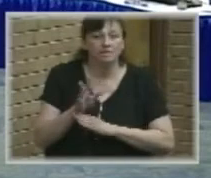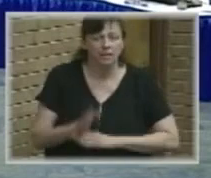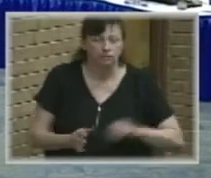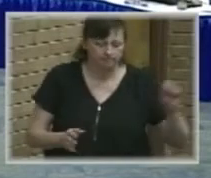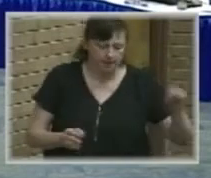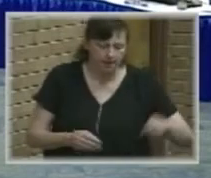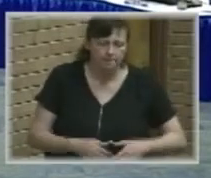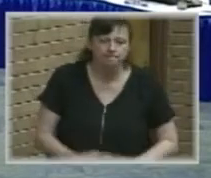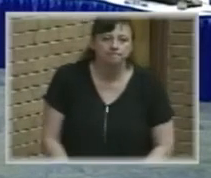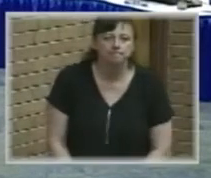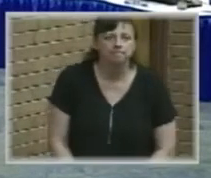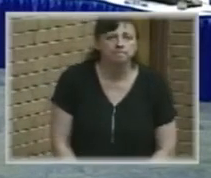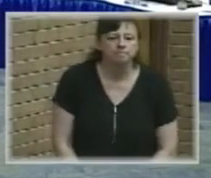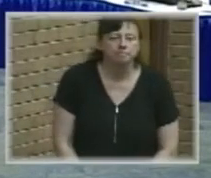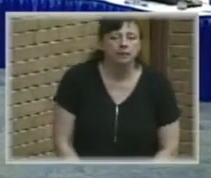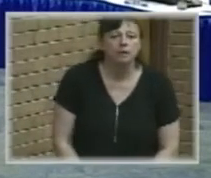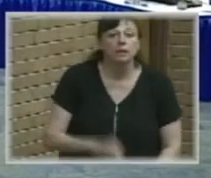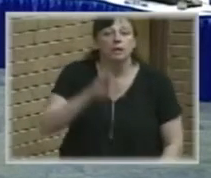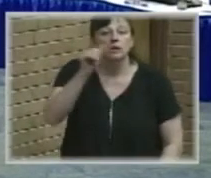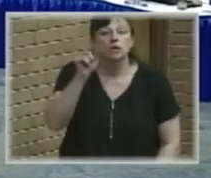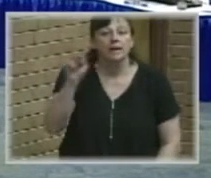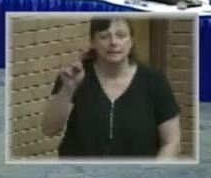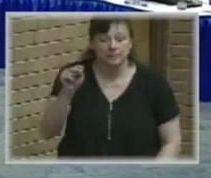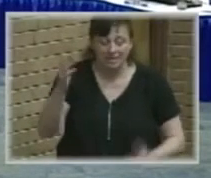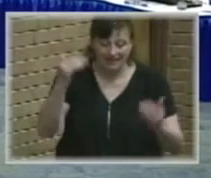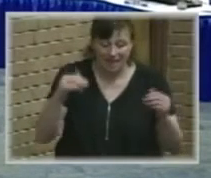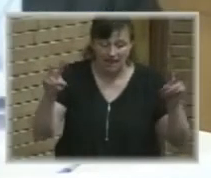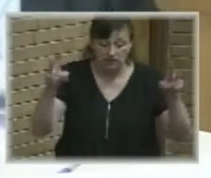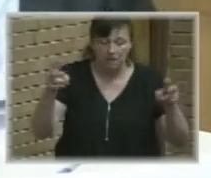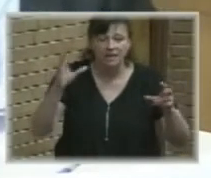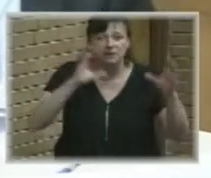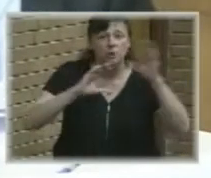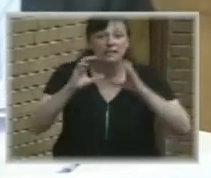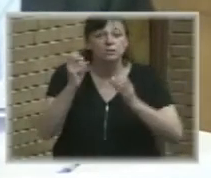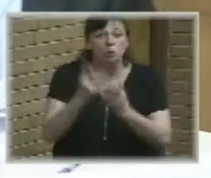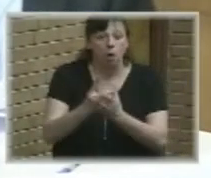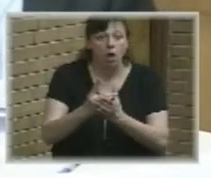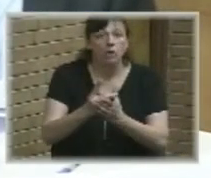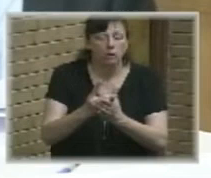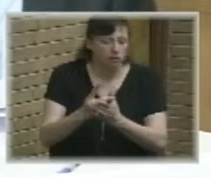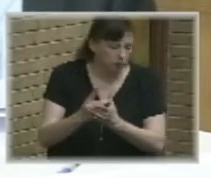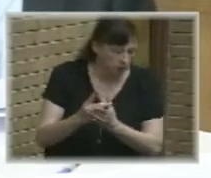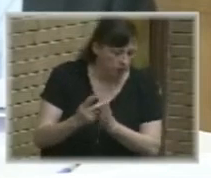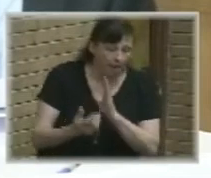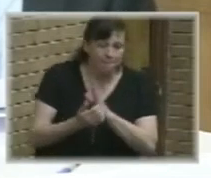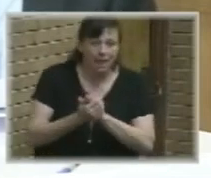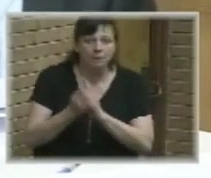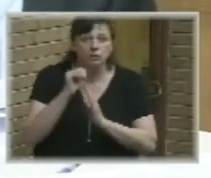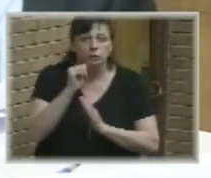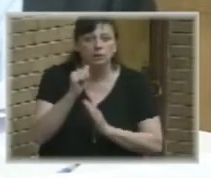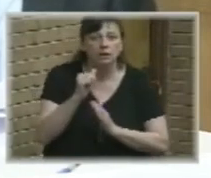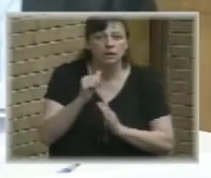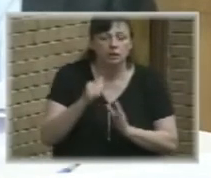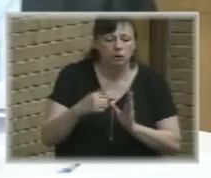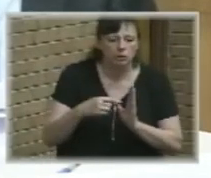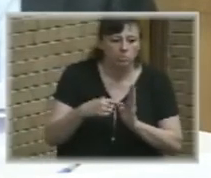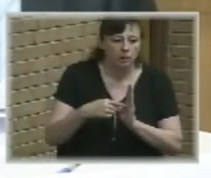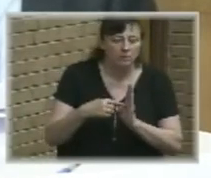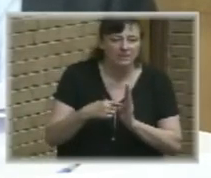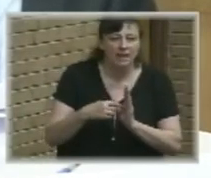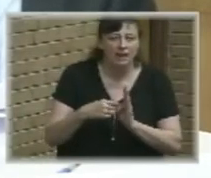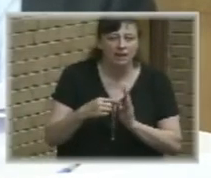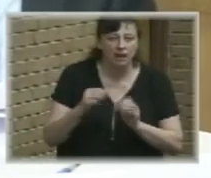Supervisor Mealy? Aye. Jason. Yes, the next matter seeks to authorize the amendment to the non-represented